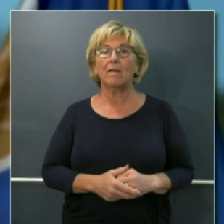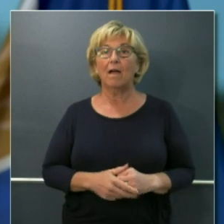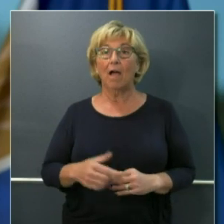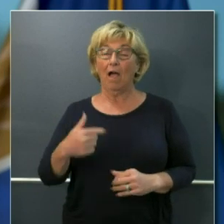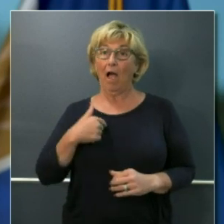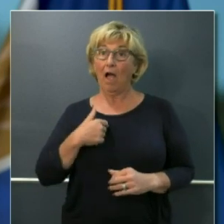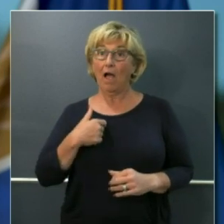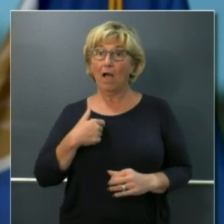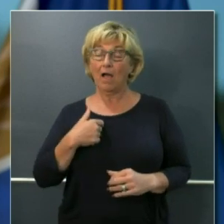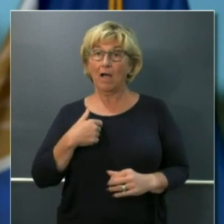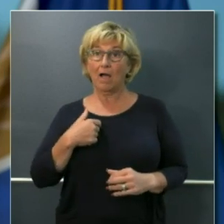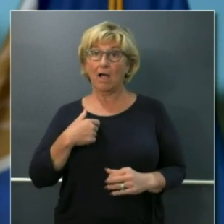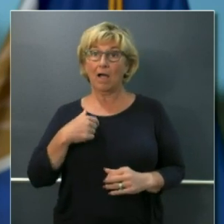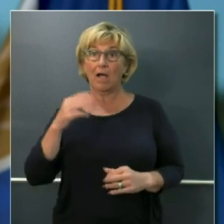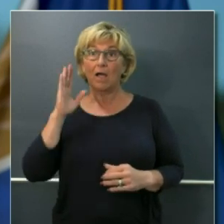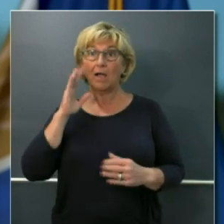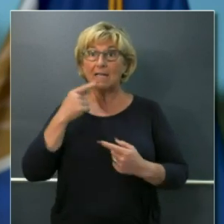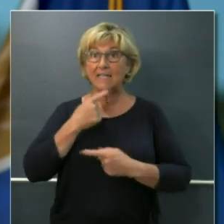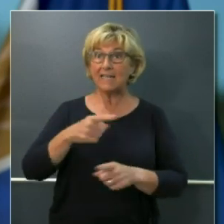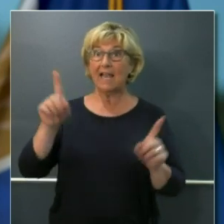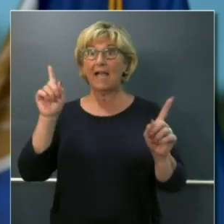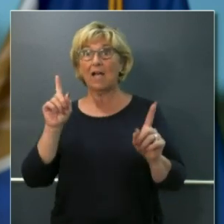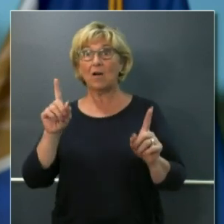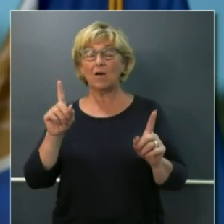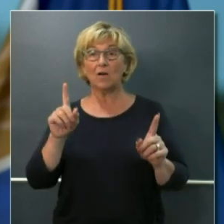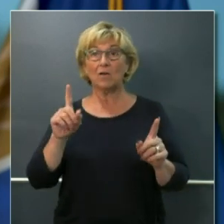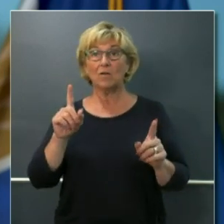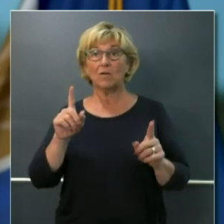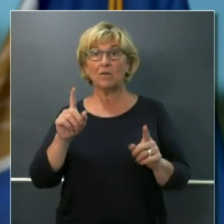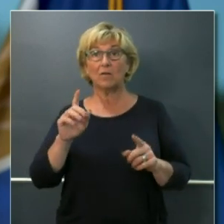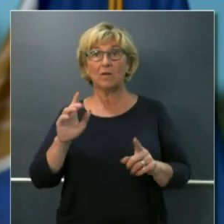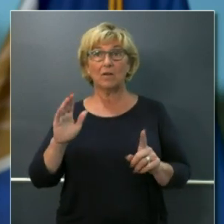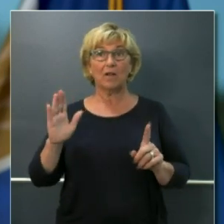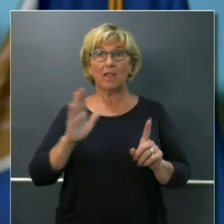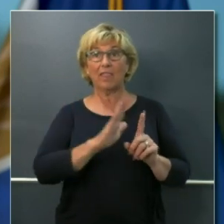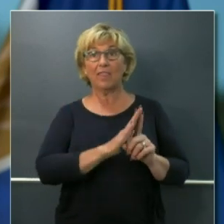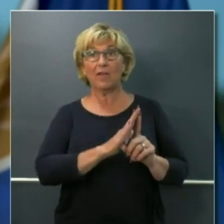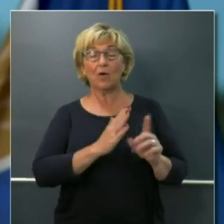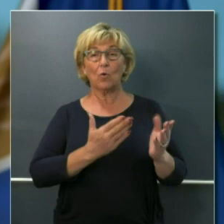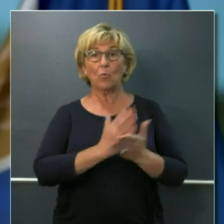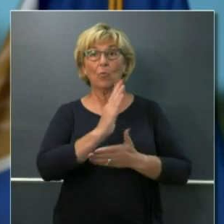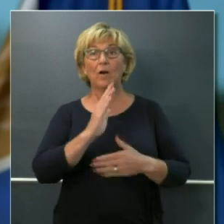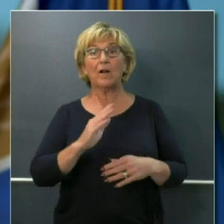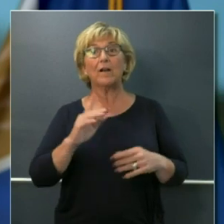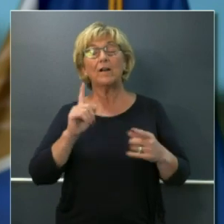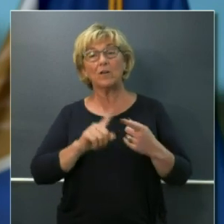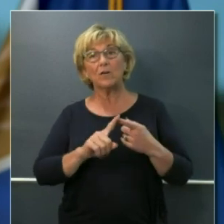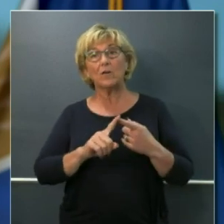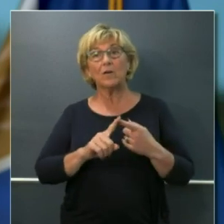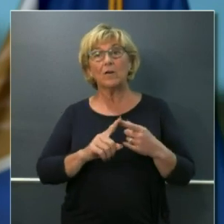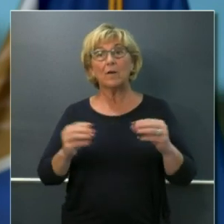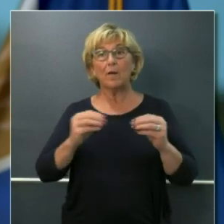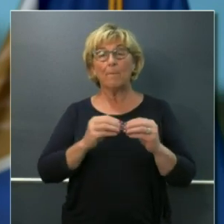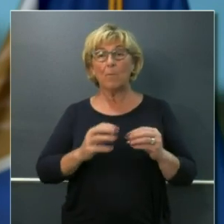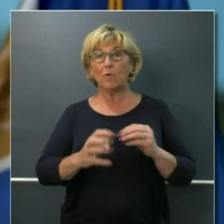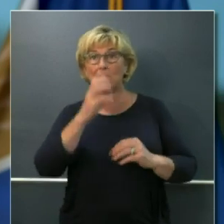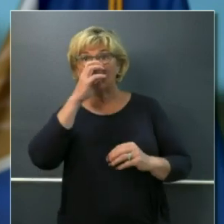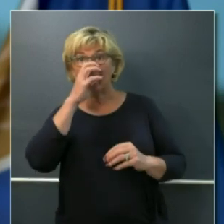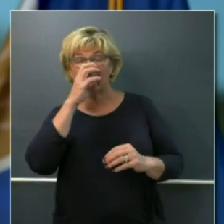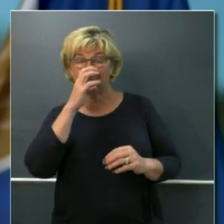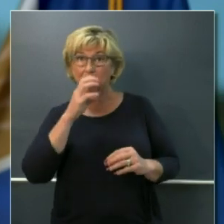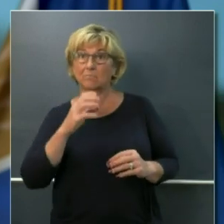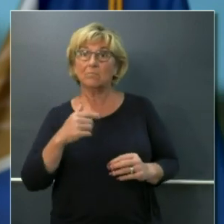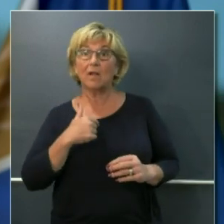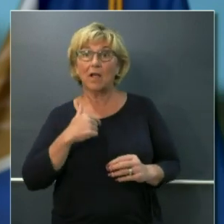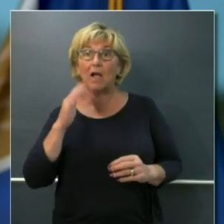governor to make an announcement preempting their right at the local level to be even more stringent. I'm